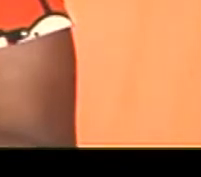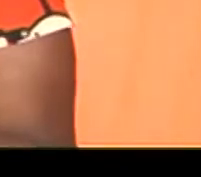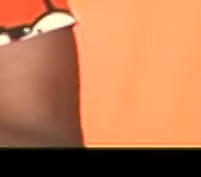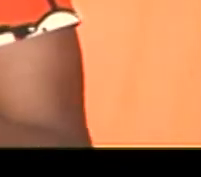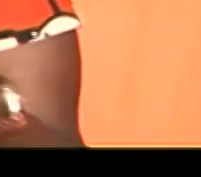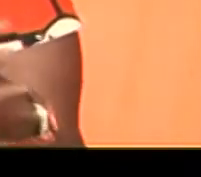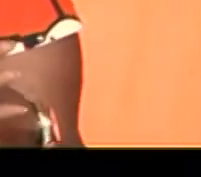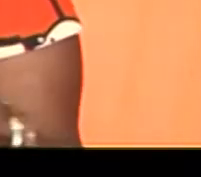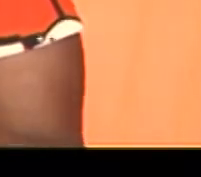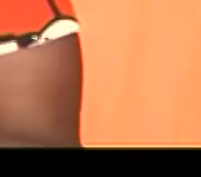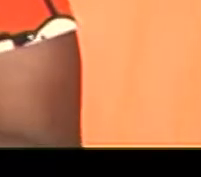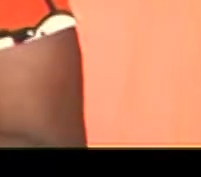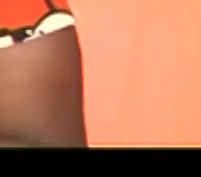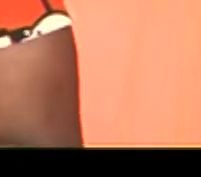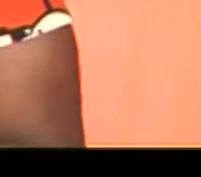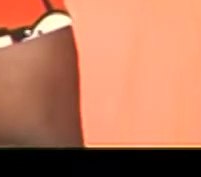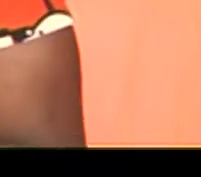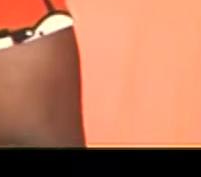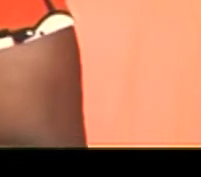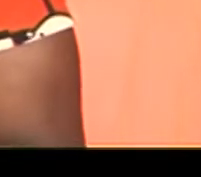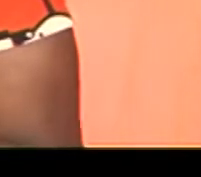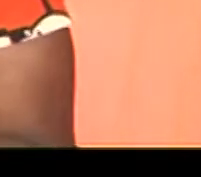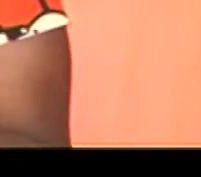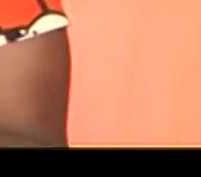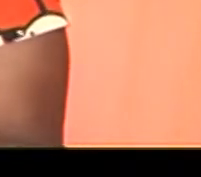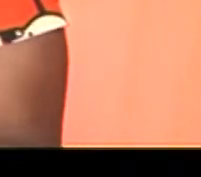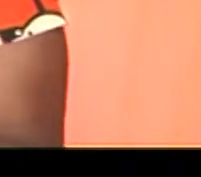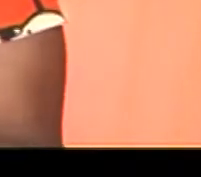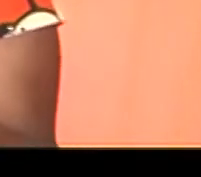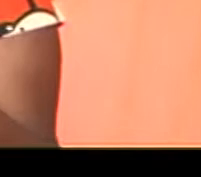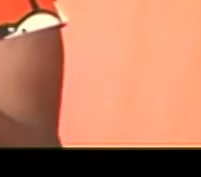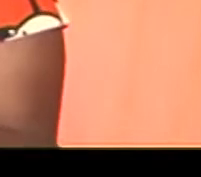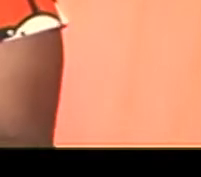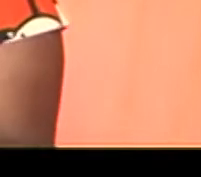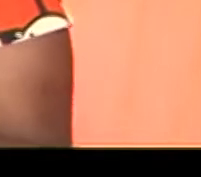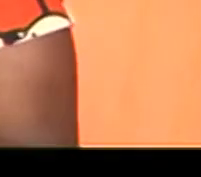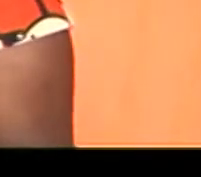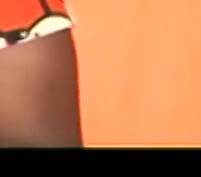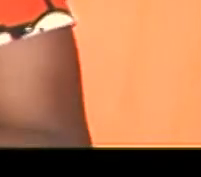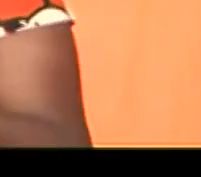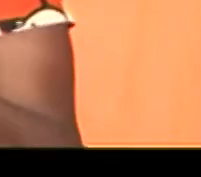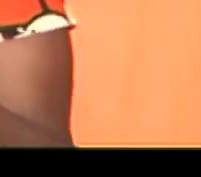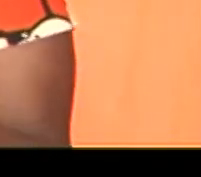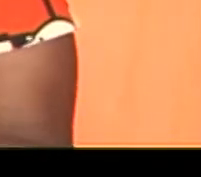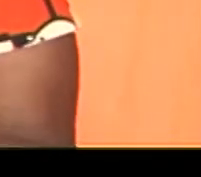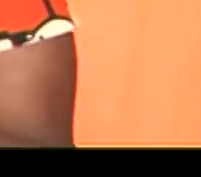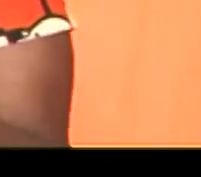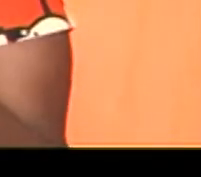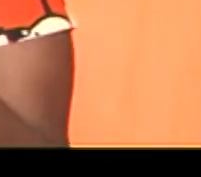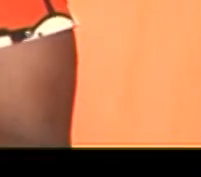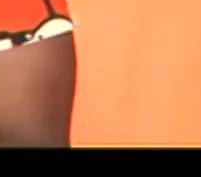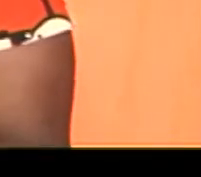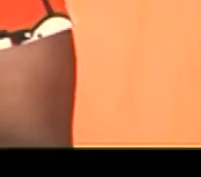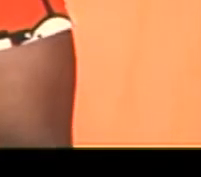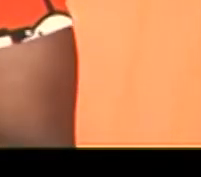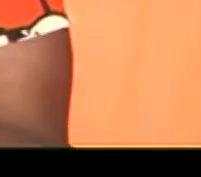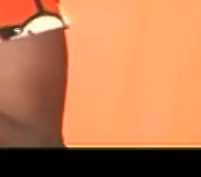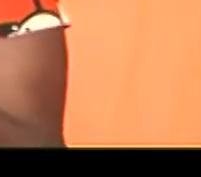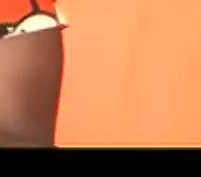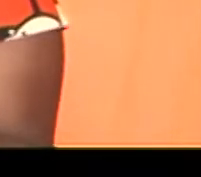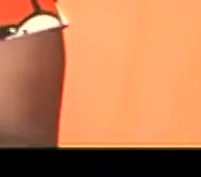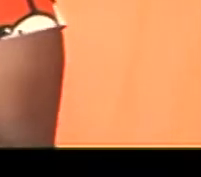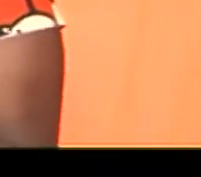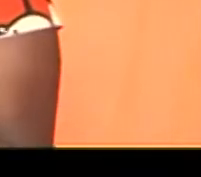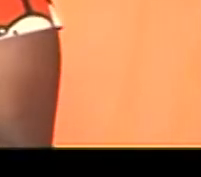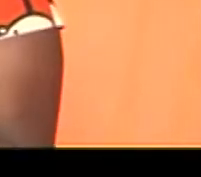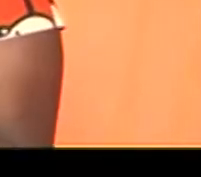not told you the totality of where he is going to take you, I want you to know that he is a faithful shepherd. He has never failed. He will not fail. And